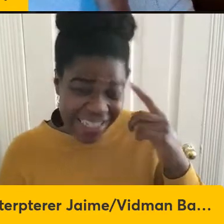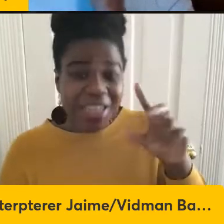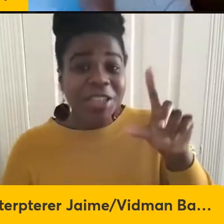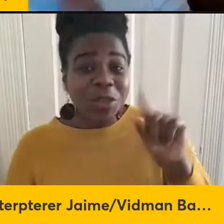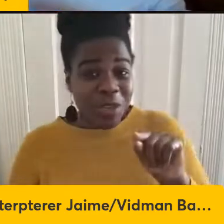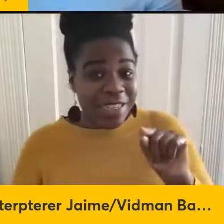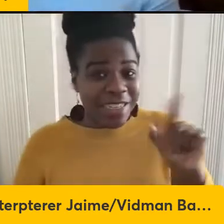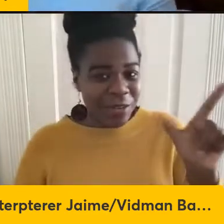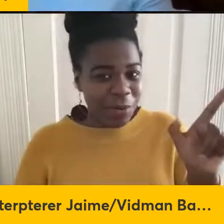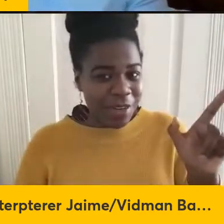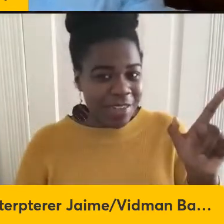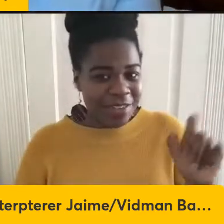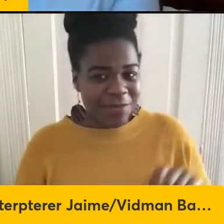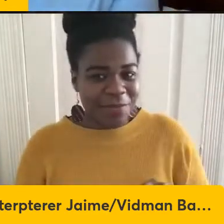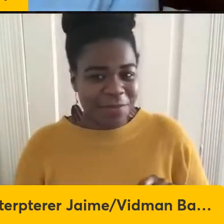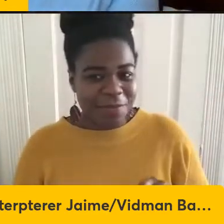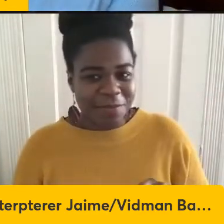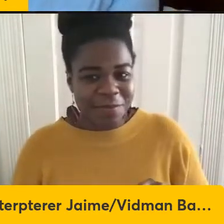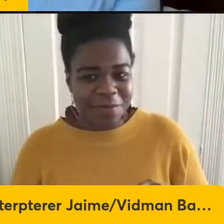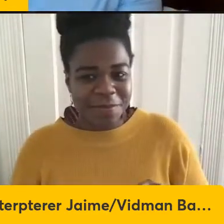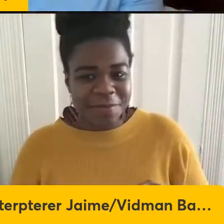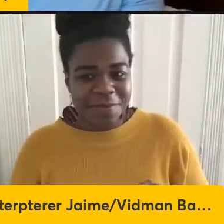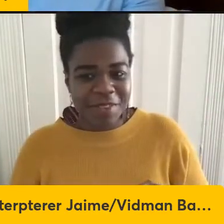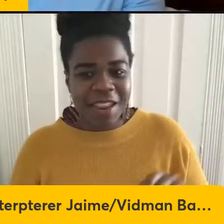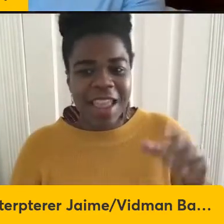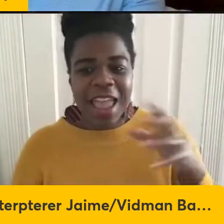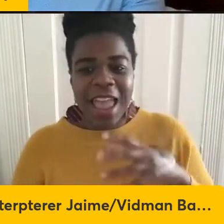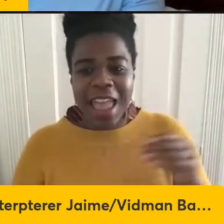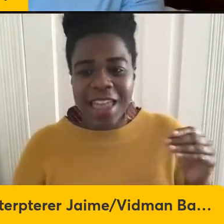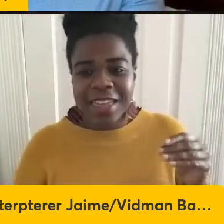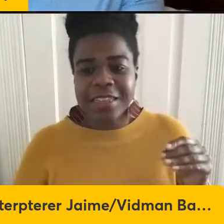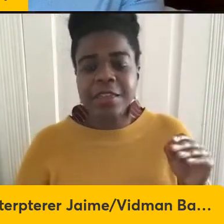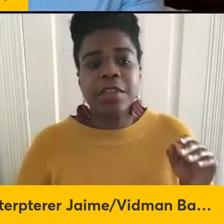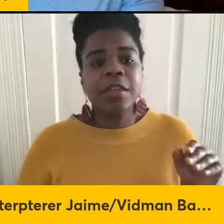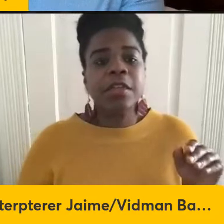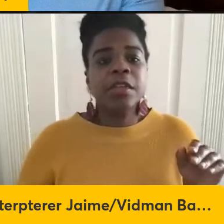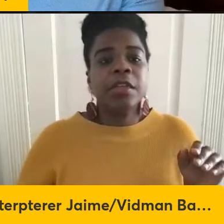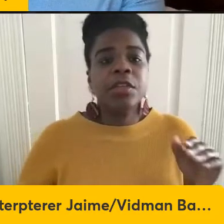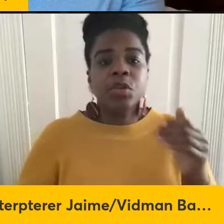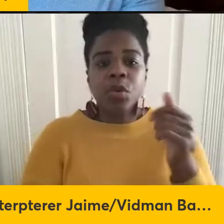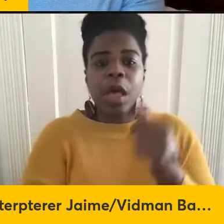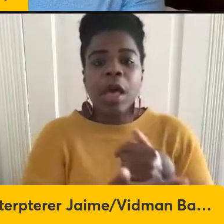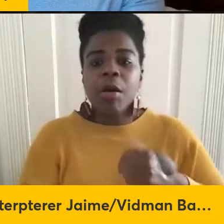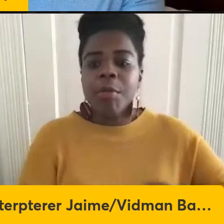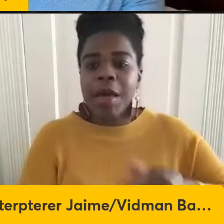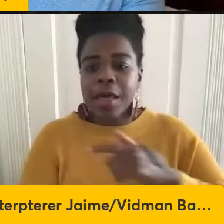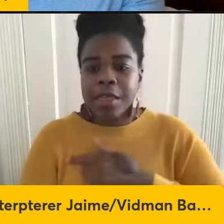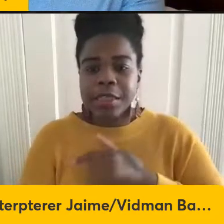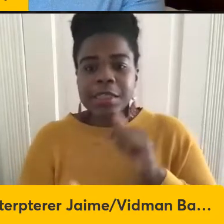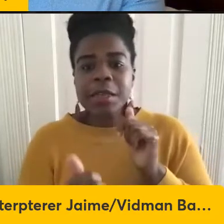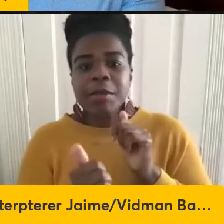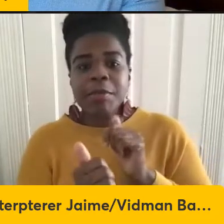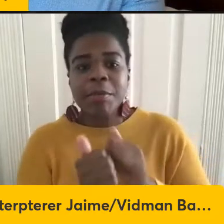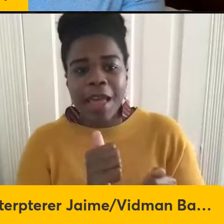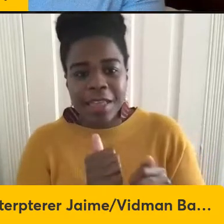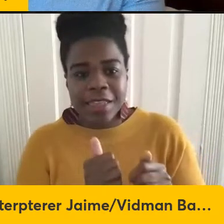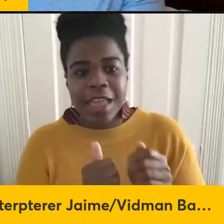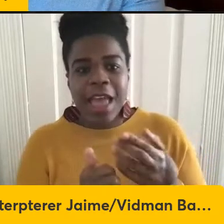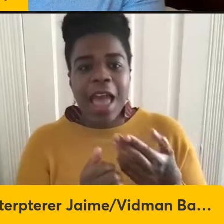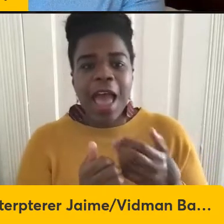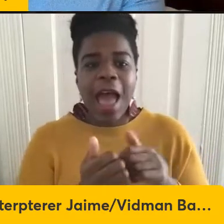2021. And in an effort to help us just pass the word of how we